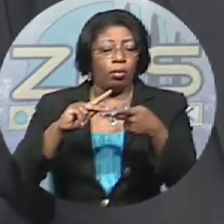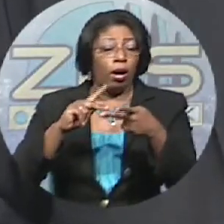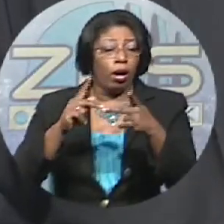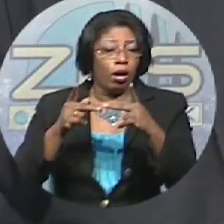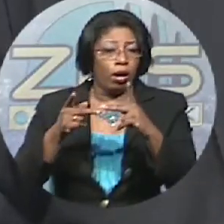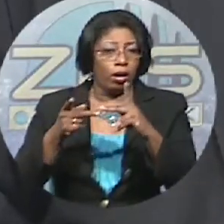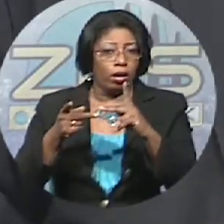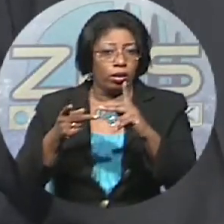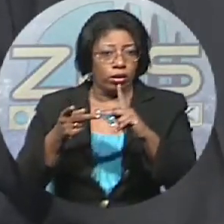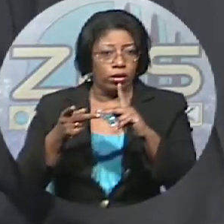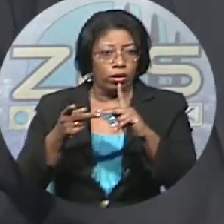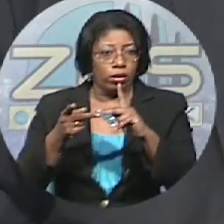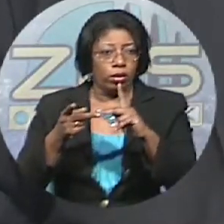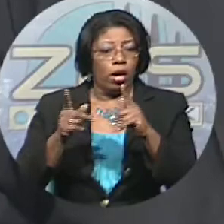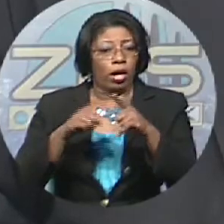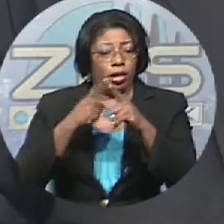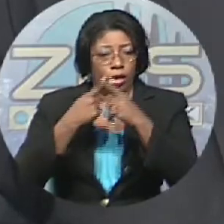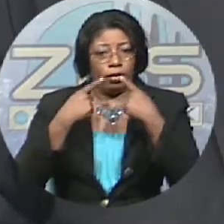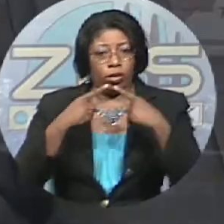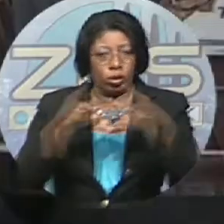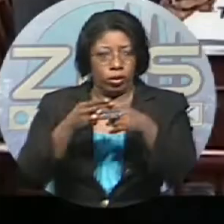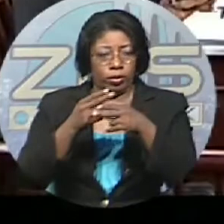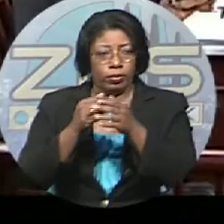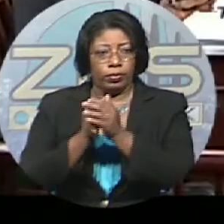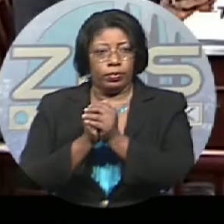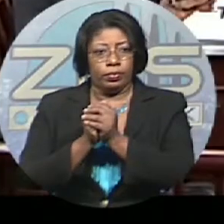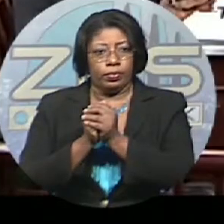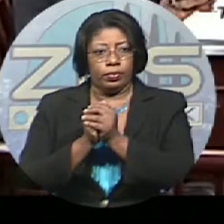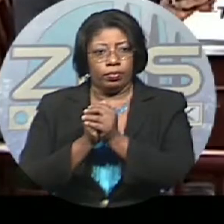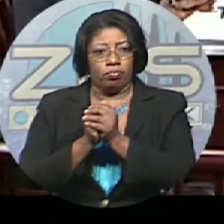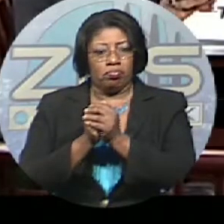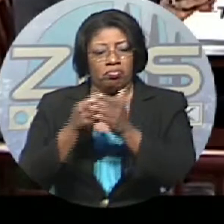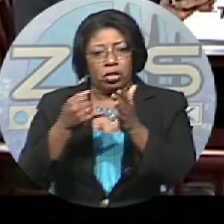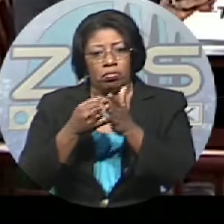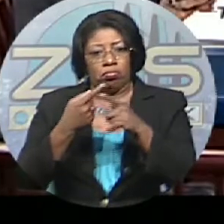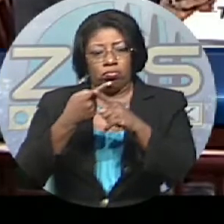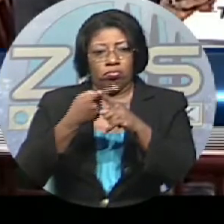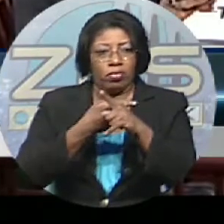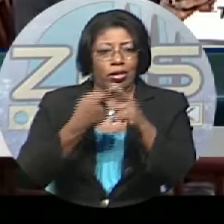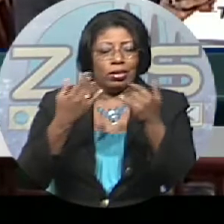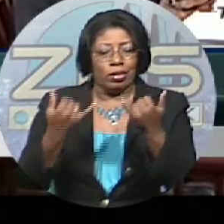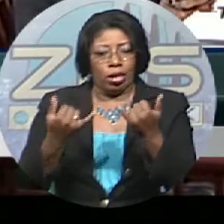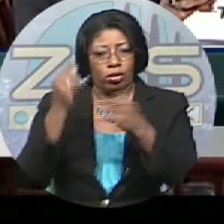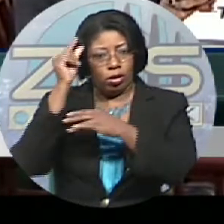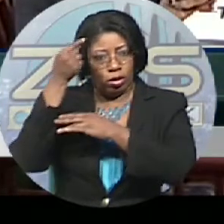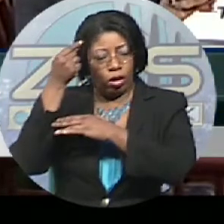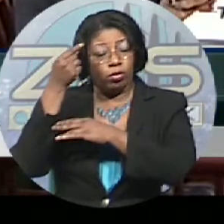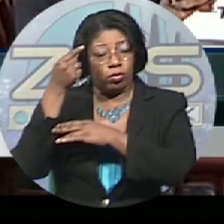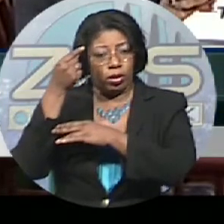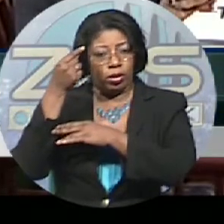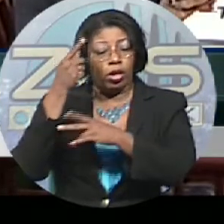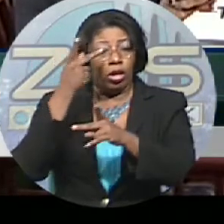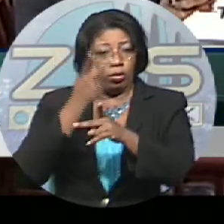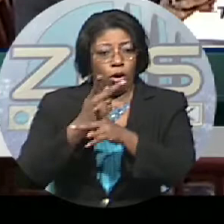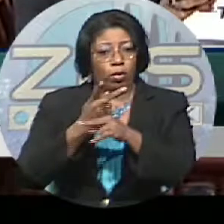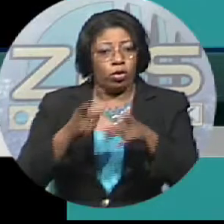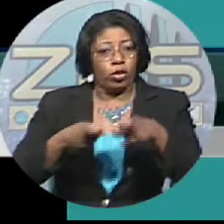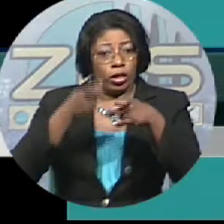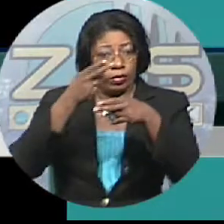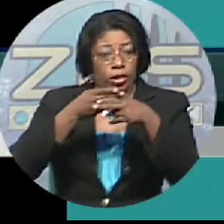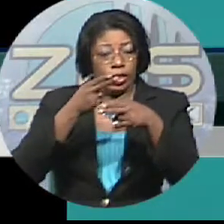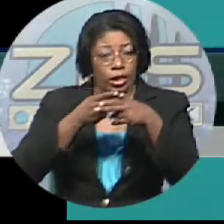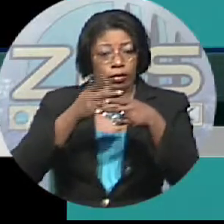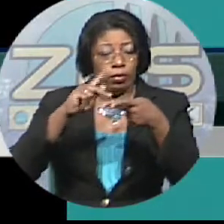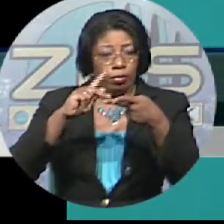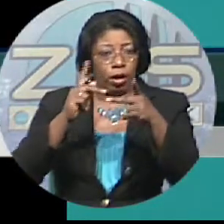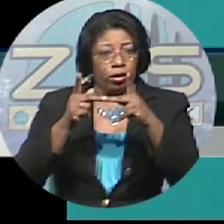Ferguson tells us, an announcement will come soon. It's been months now since government officials promised to release the name of a partner